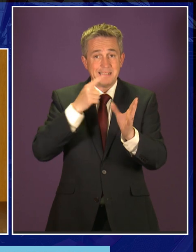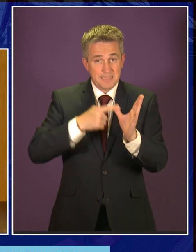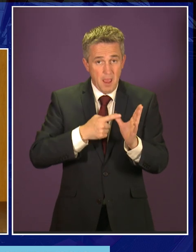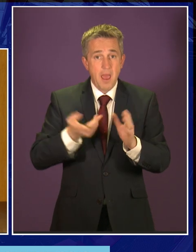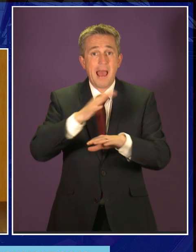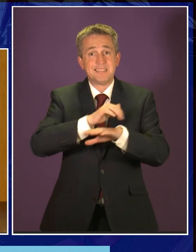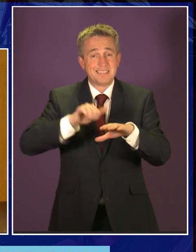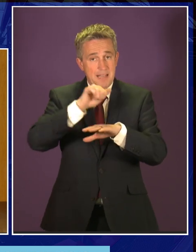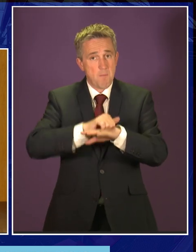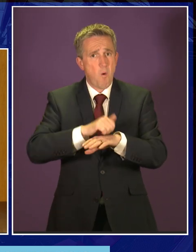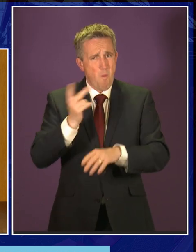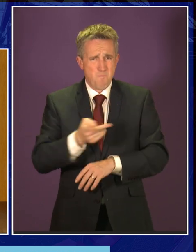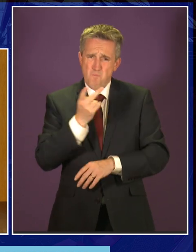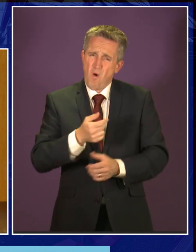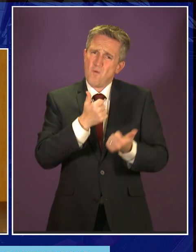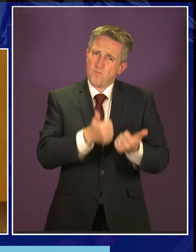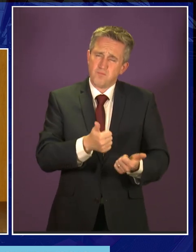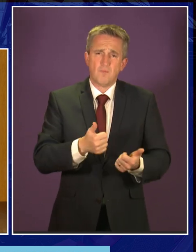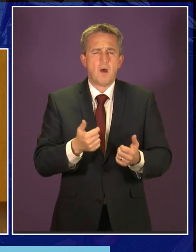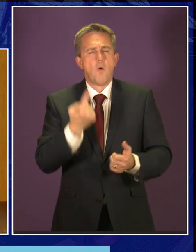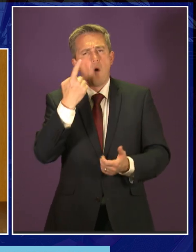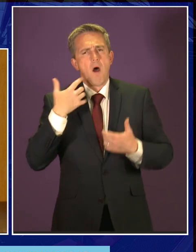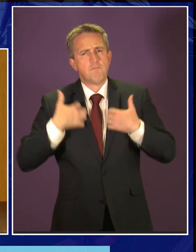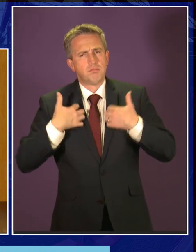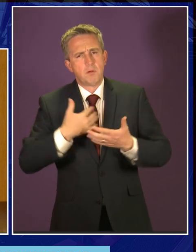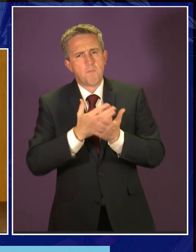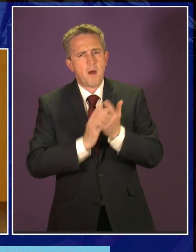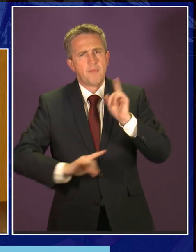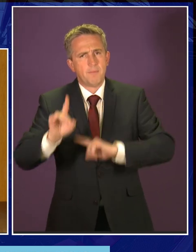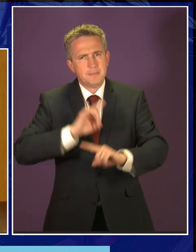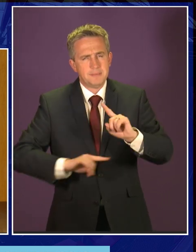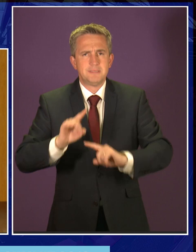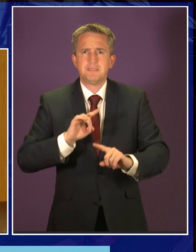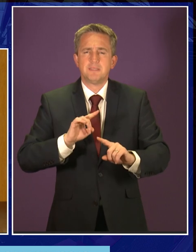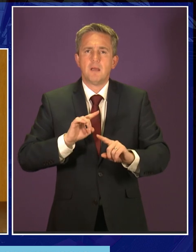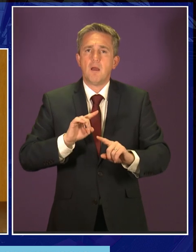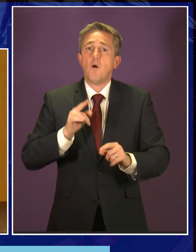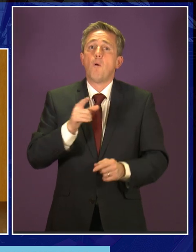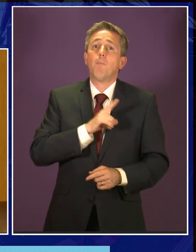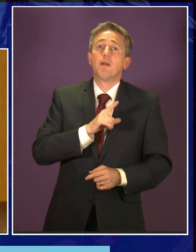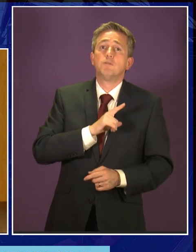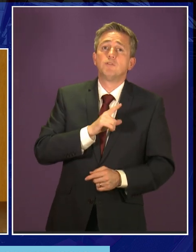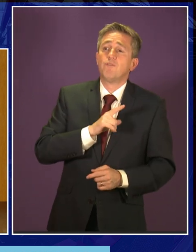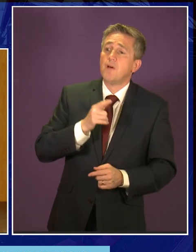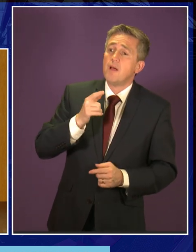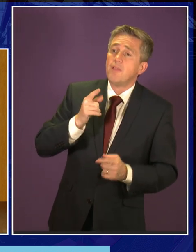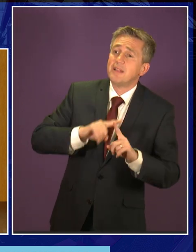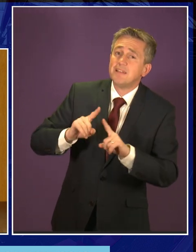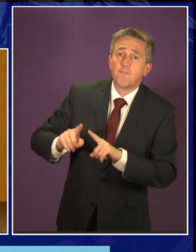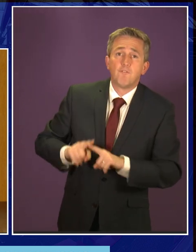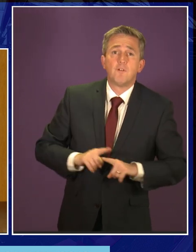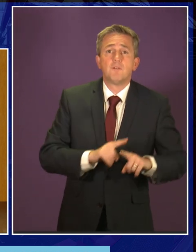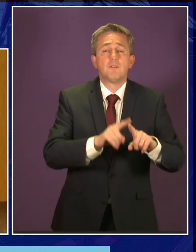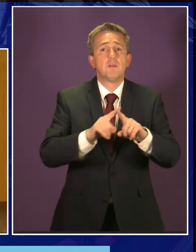earlier responses. And one of the particular highlights of the summit for me this year has been the increase in intergenerational and